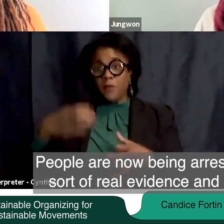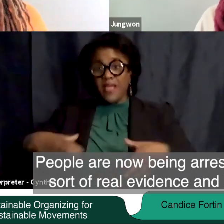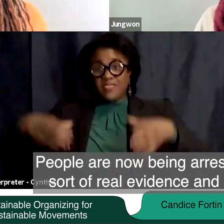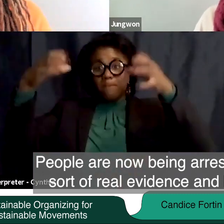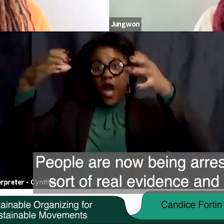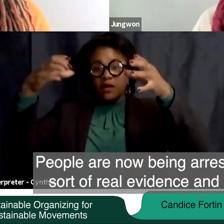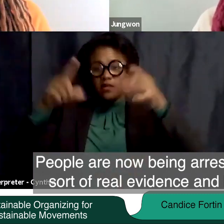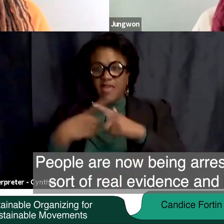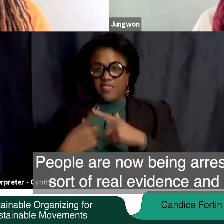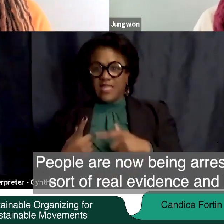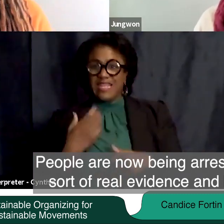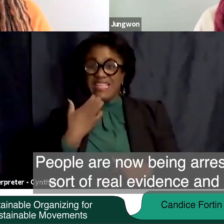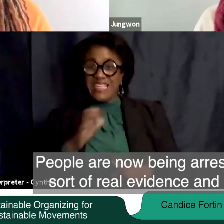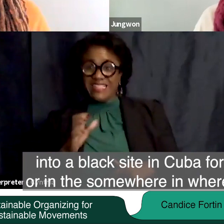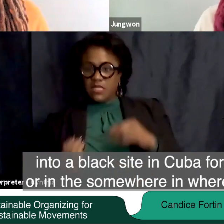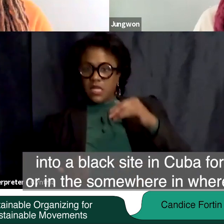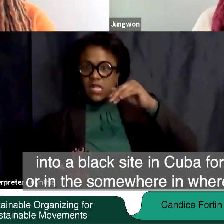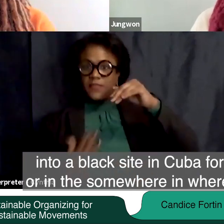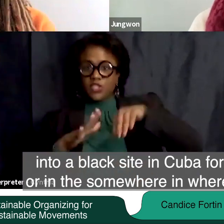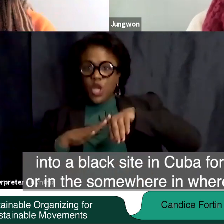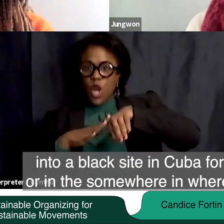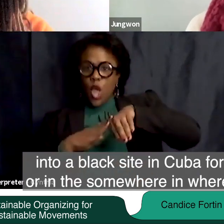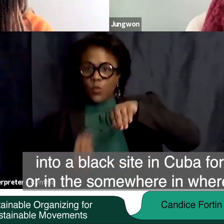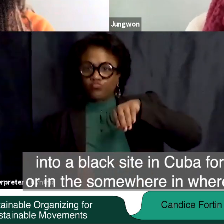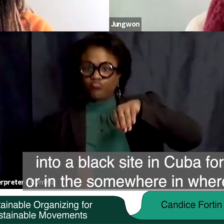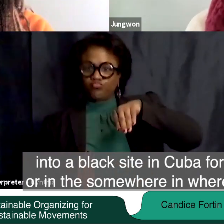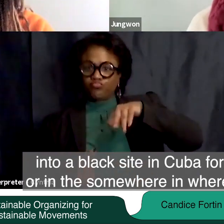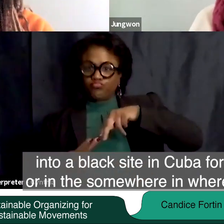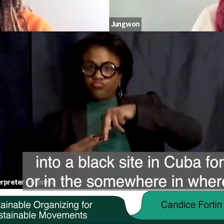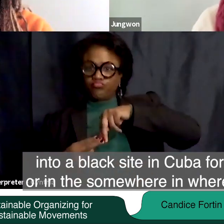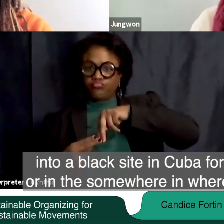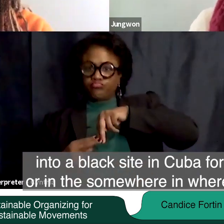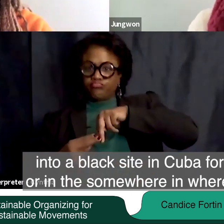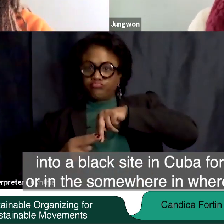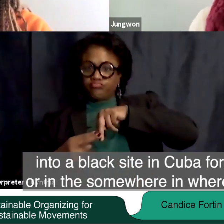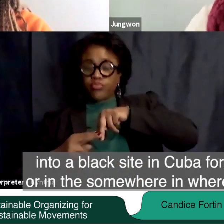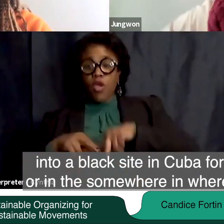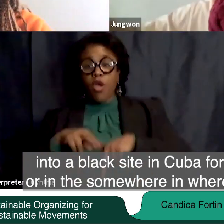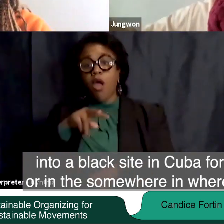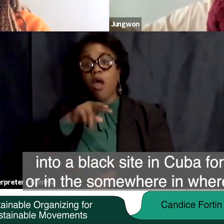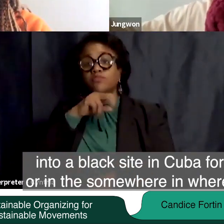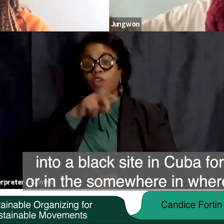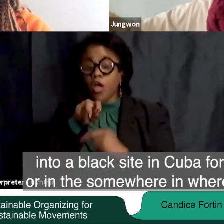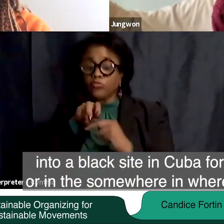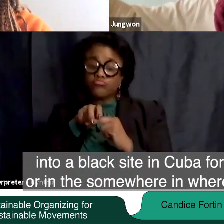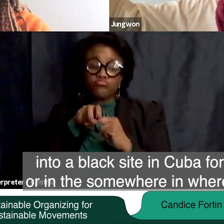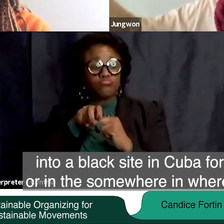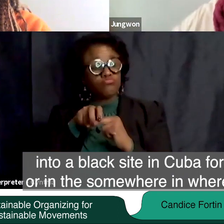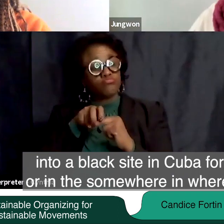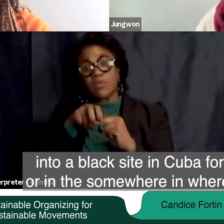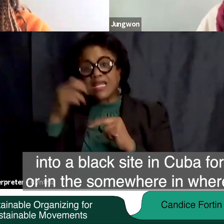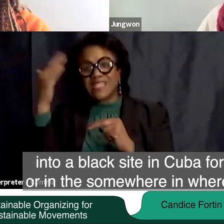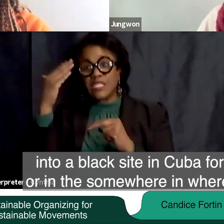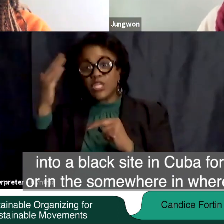of real evidence and being put into a black site in Cuba for, or somewhere in,